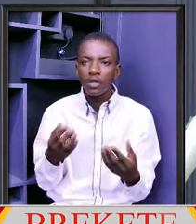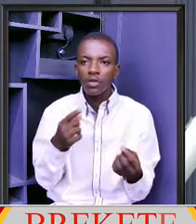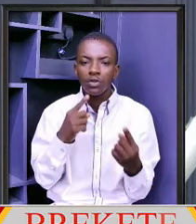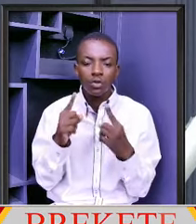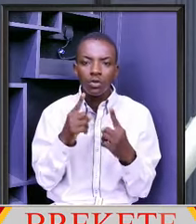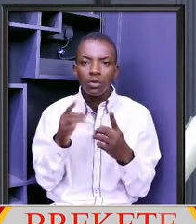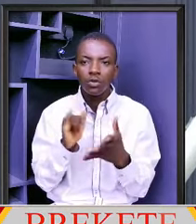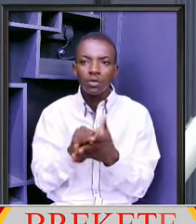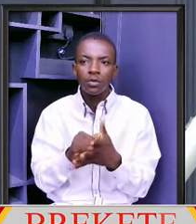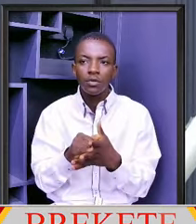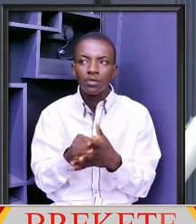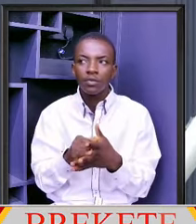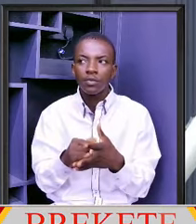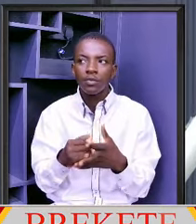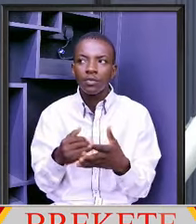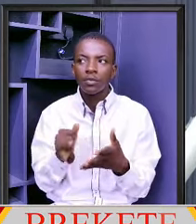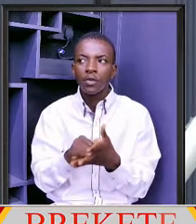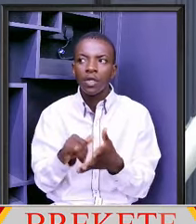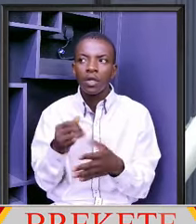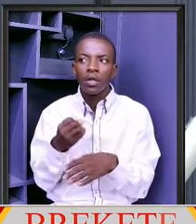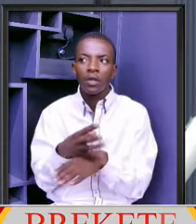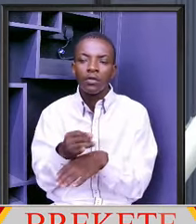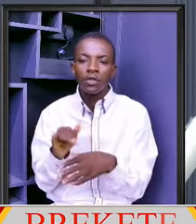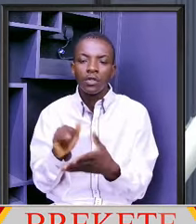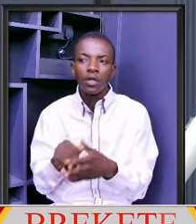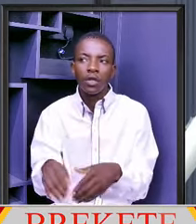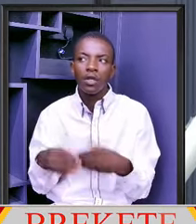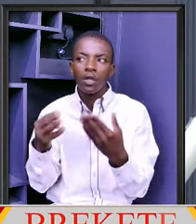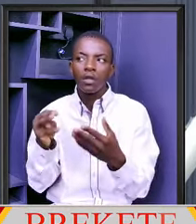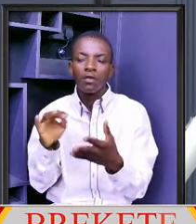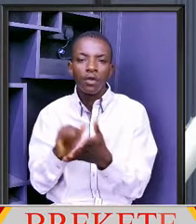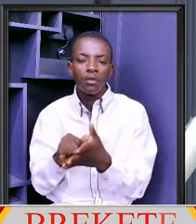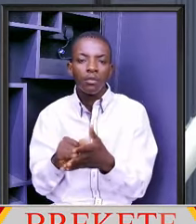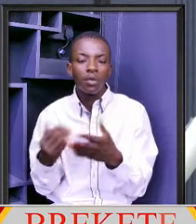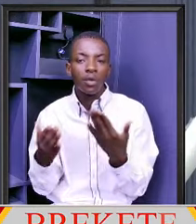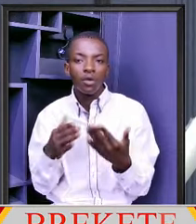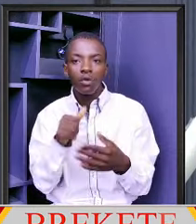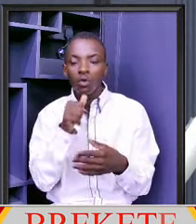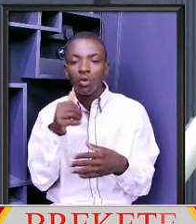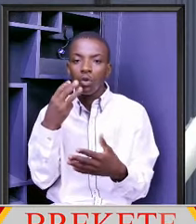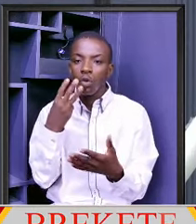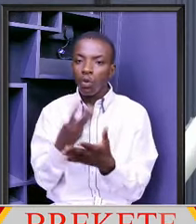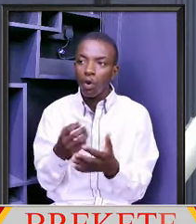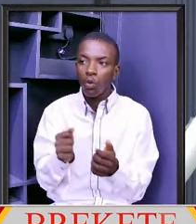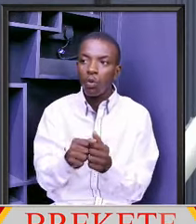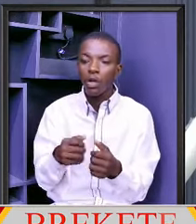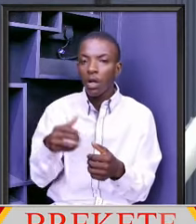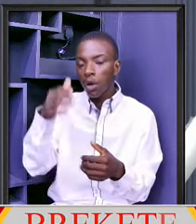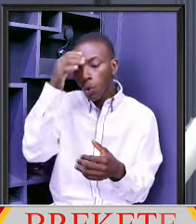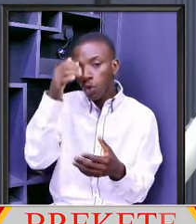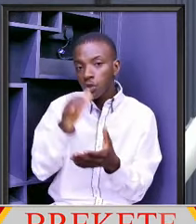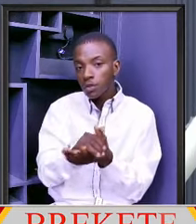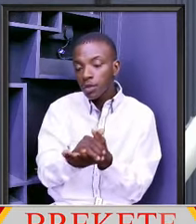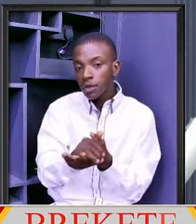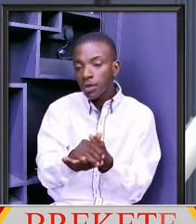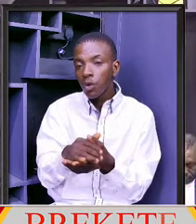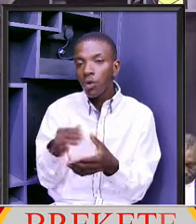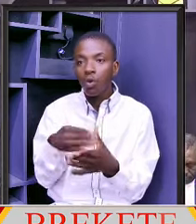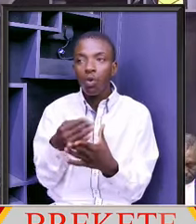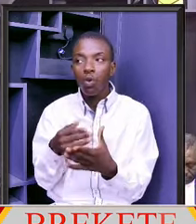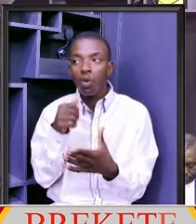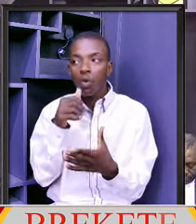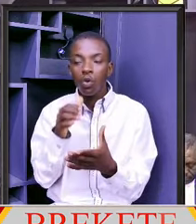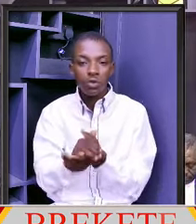talk, say, then. So it be like, say, that advice where I give them is either you no go well with the husband or you no go well with the